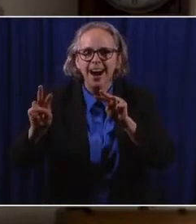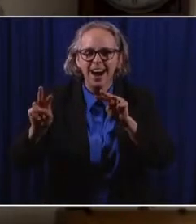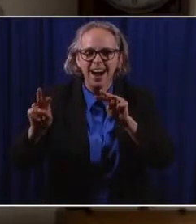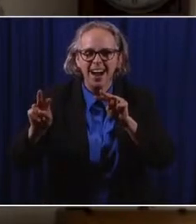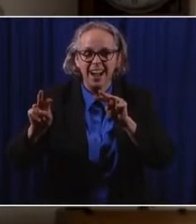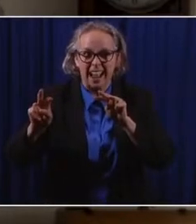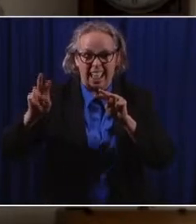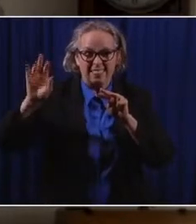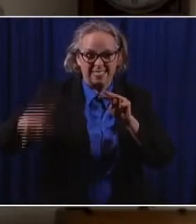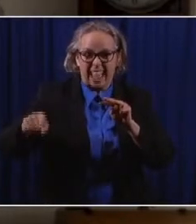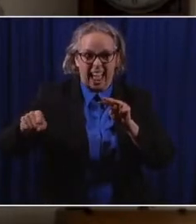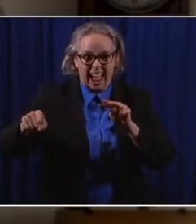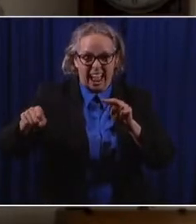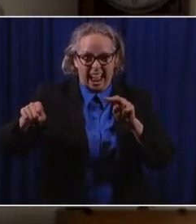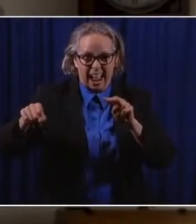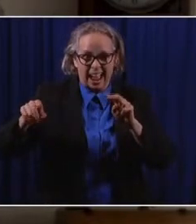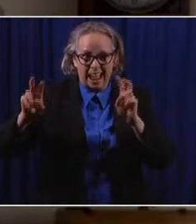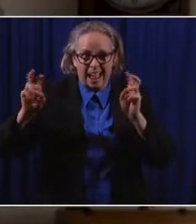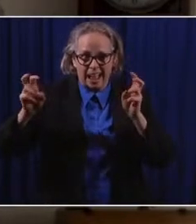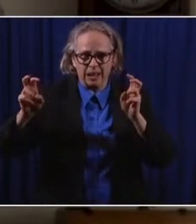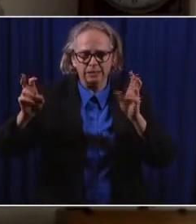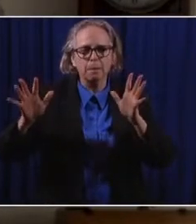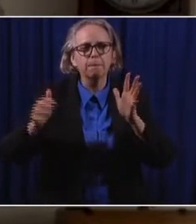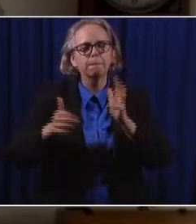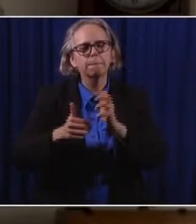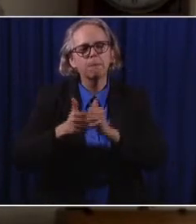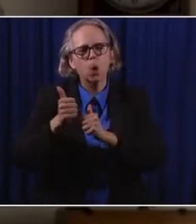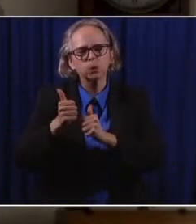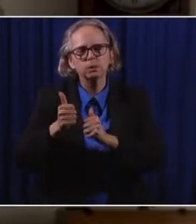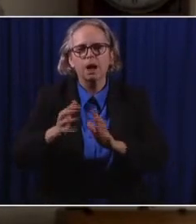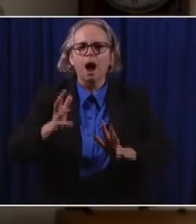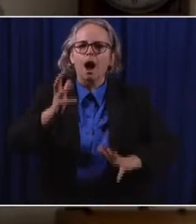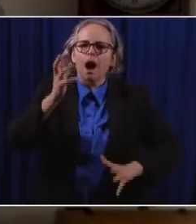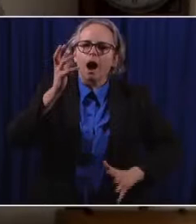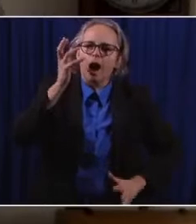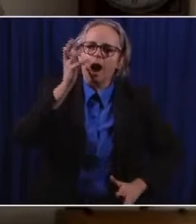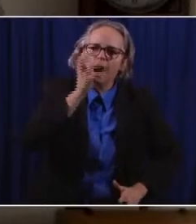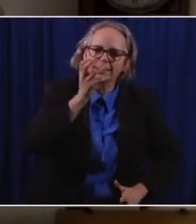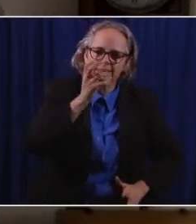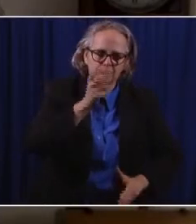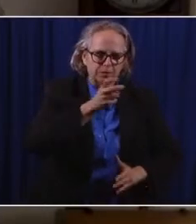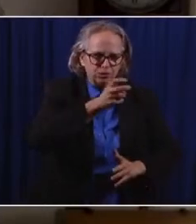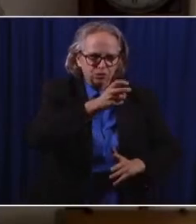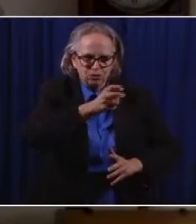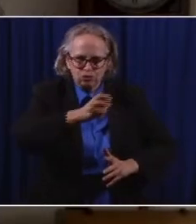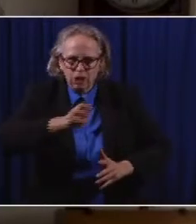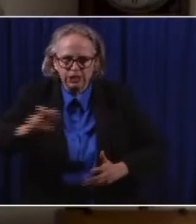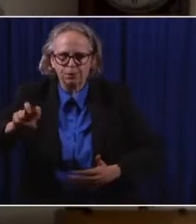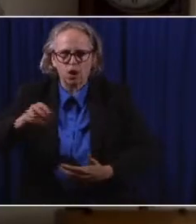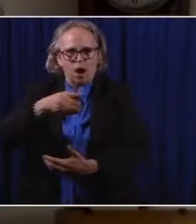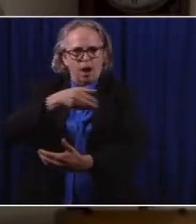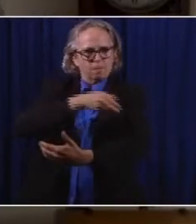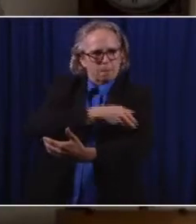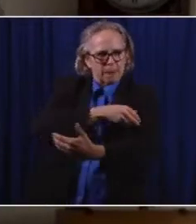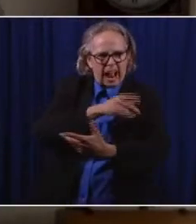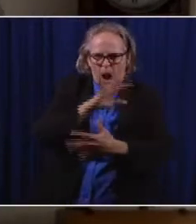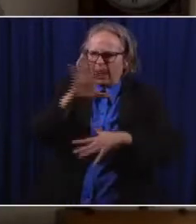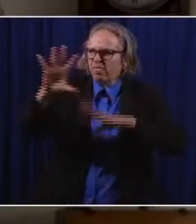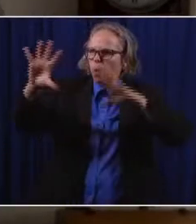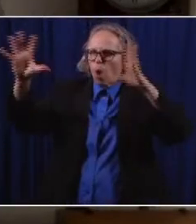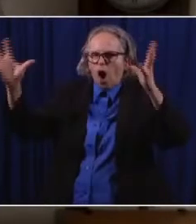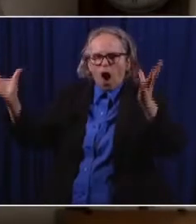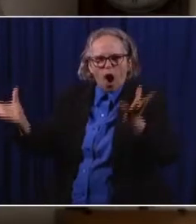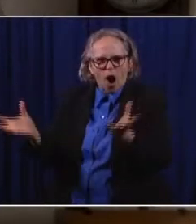most awesome transfer of power in the world. The power to marshal and mobilize, the power to send men to